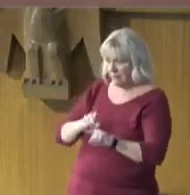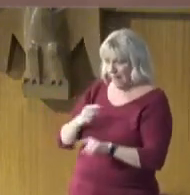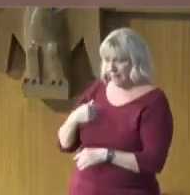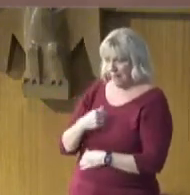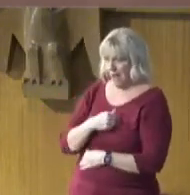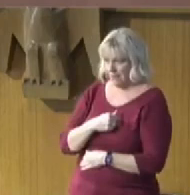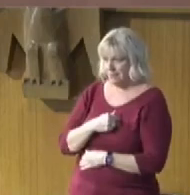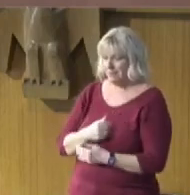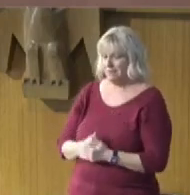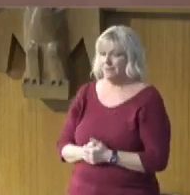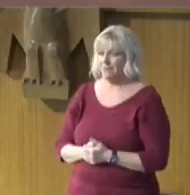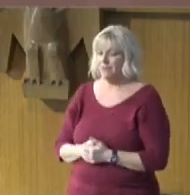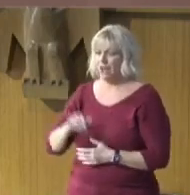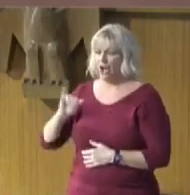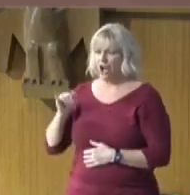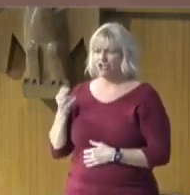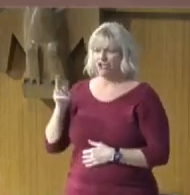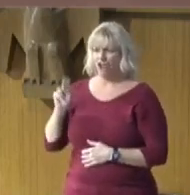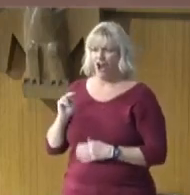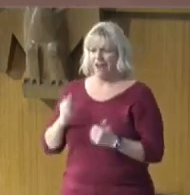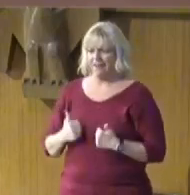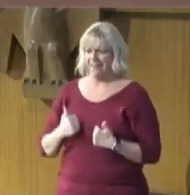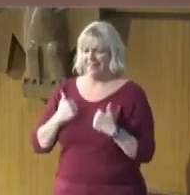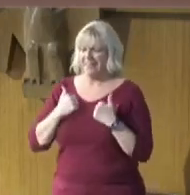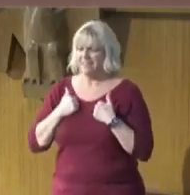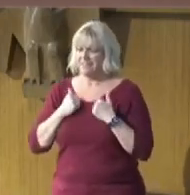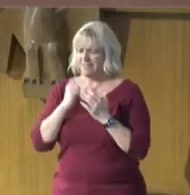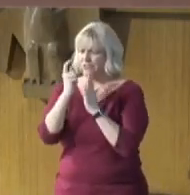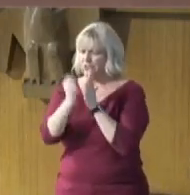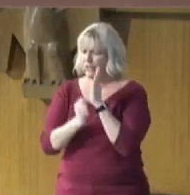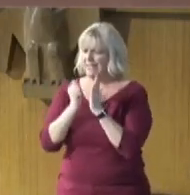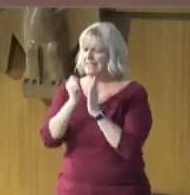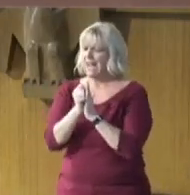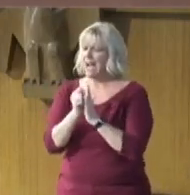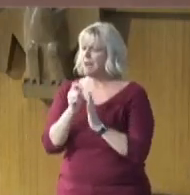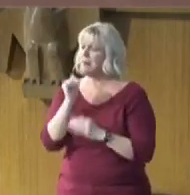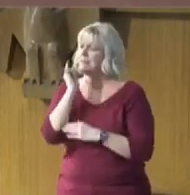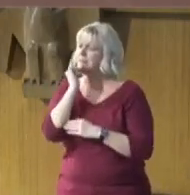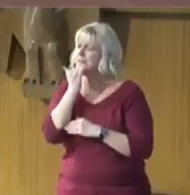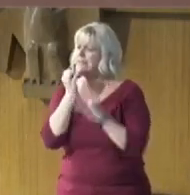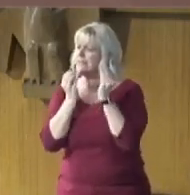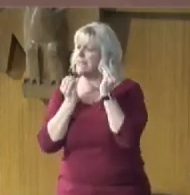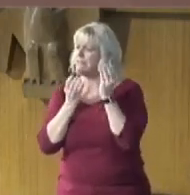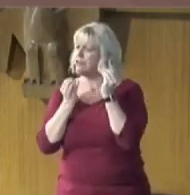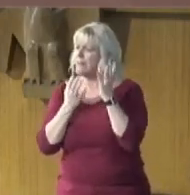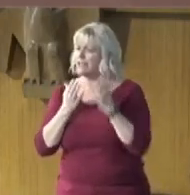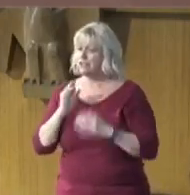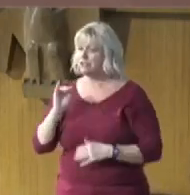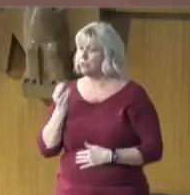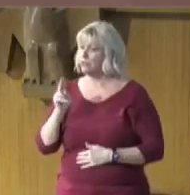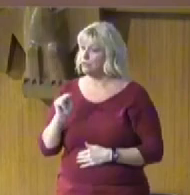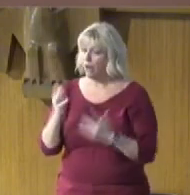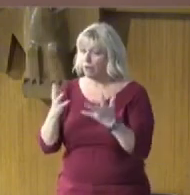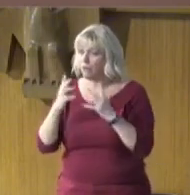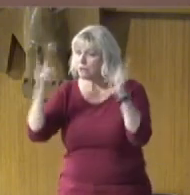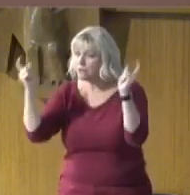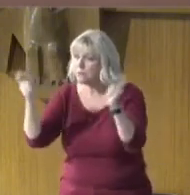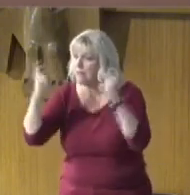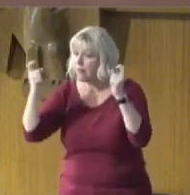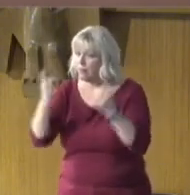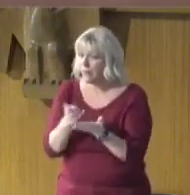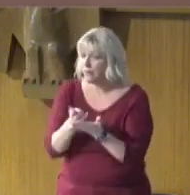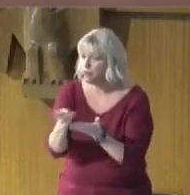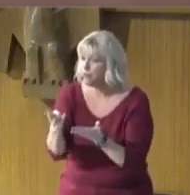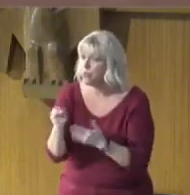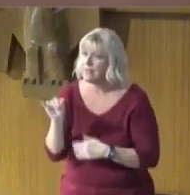you see, John apparently lives in an era of misinformation. And so he wants to celebrate what is true, just